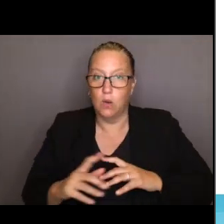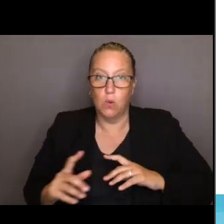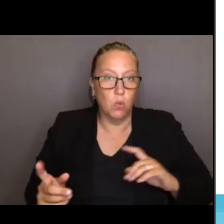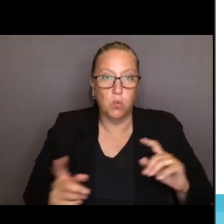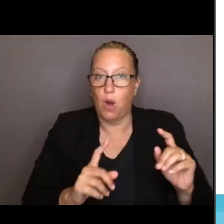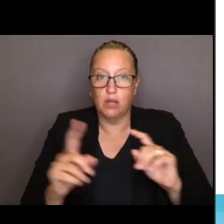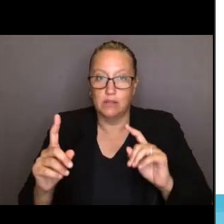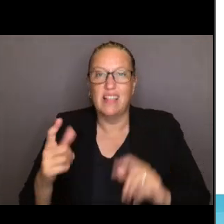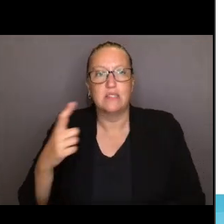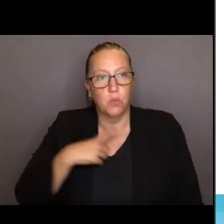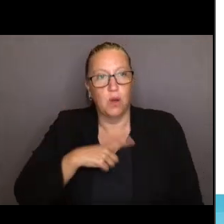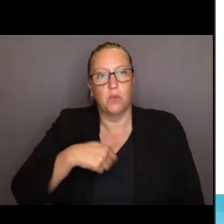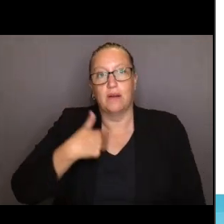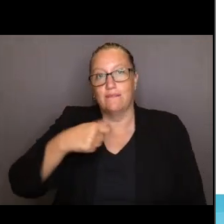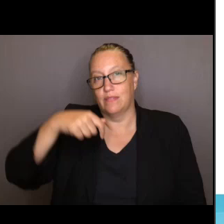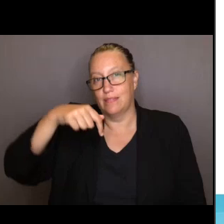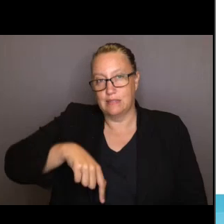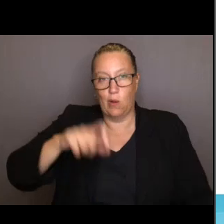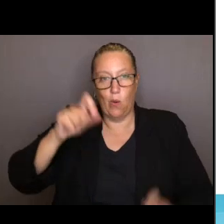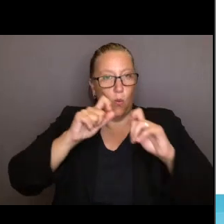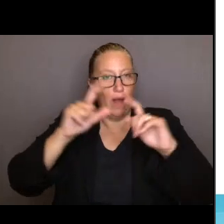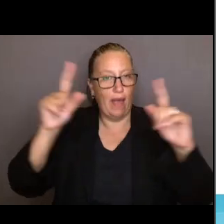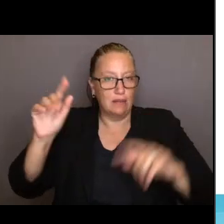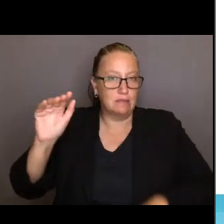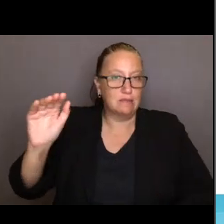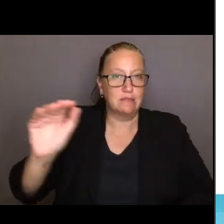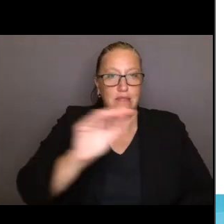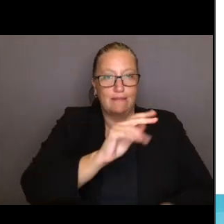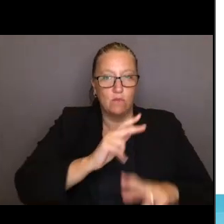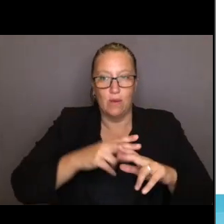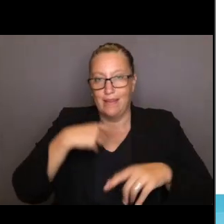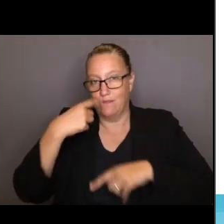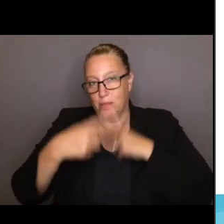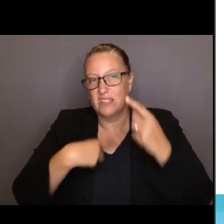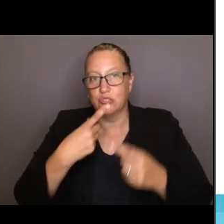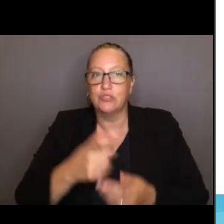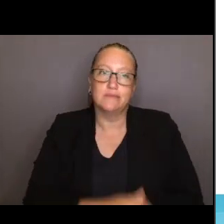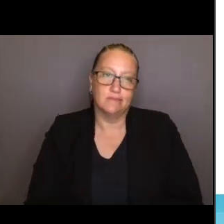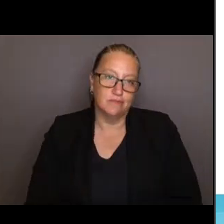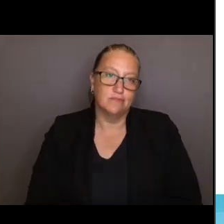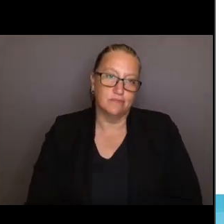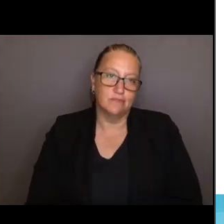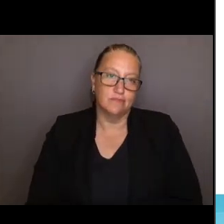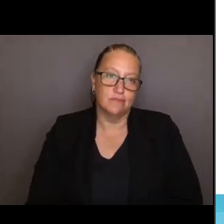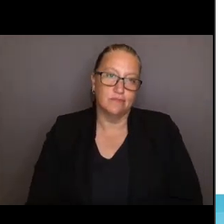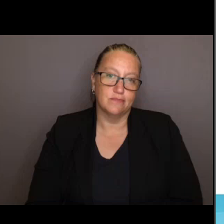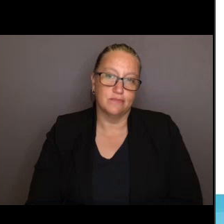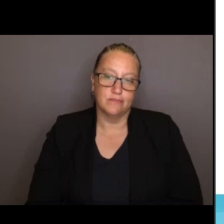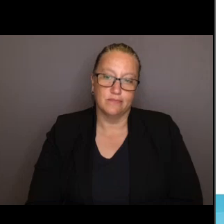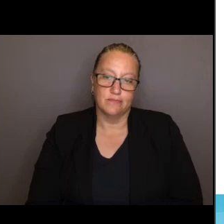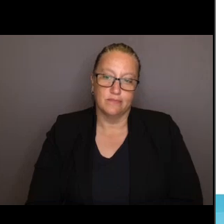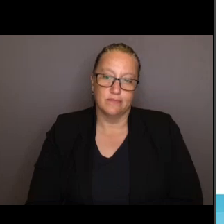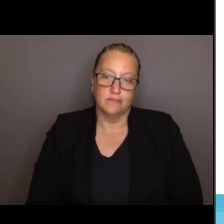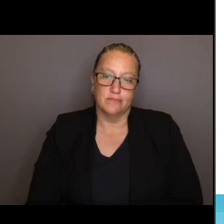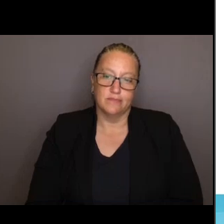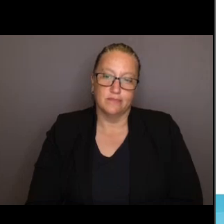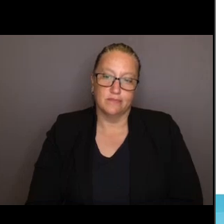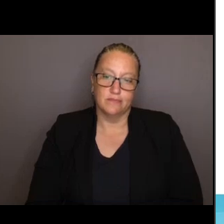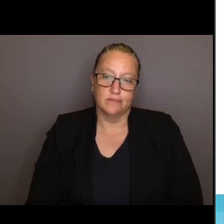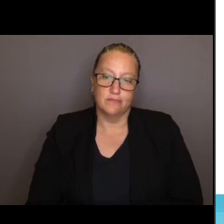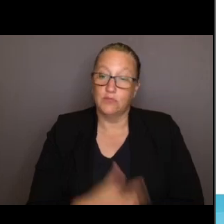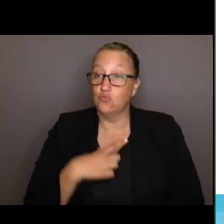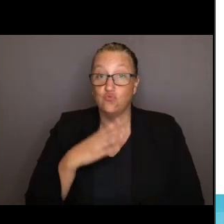doing this awareness raising, information sharing, because there's this whole group